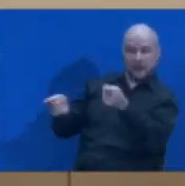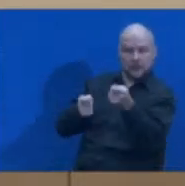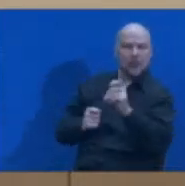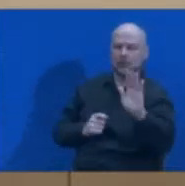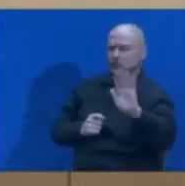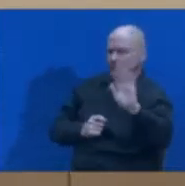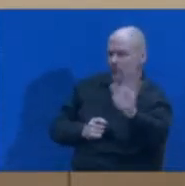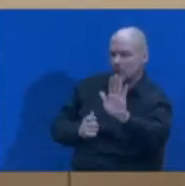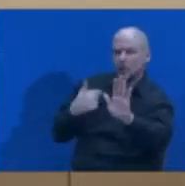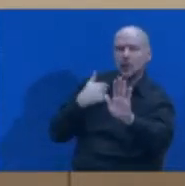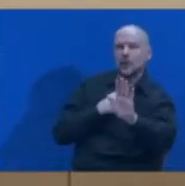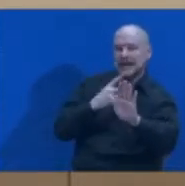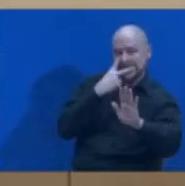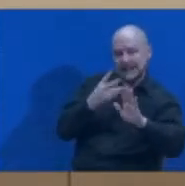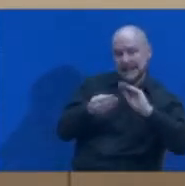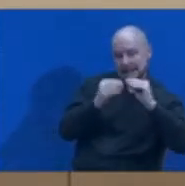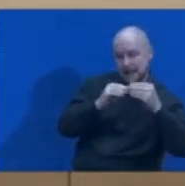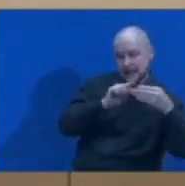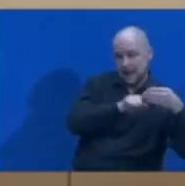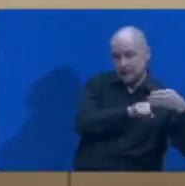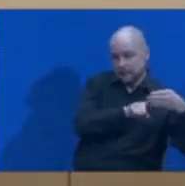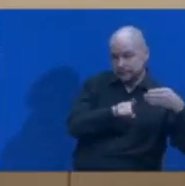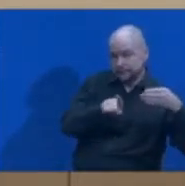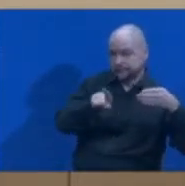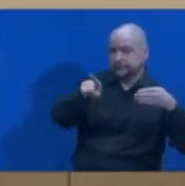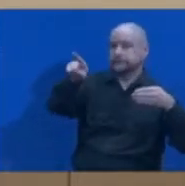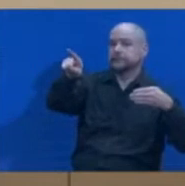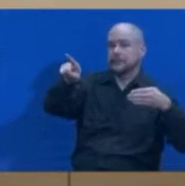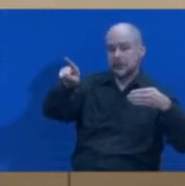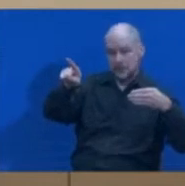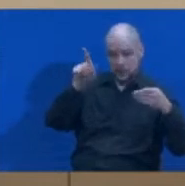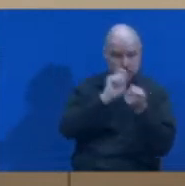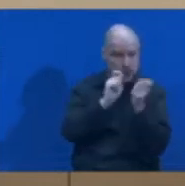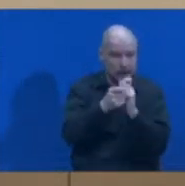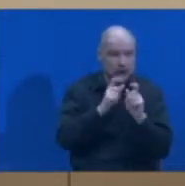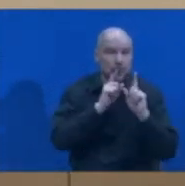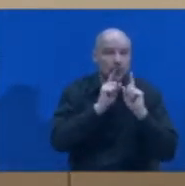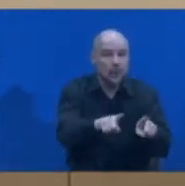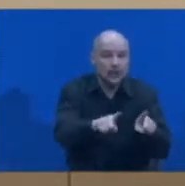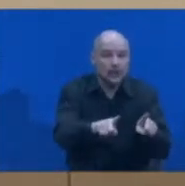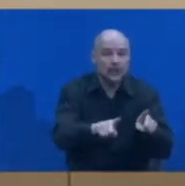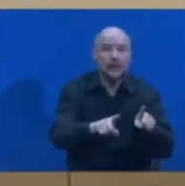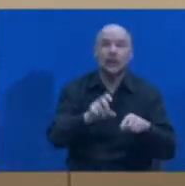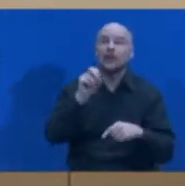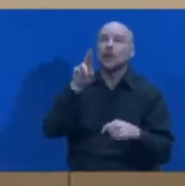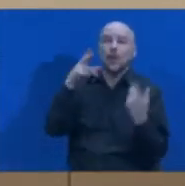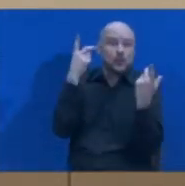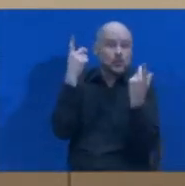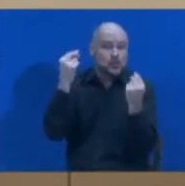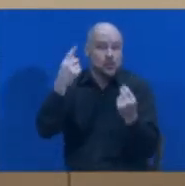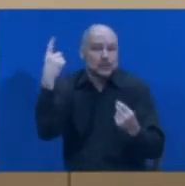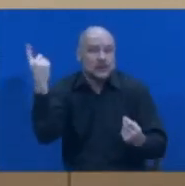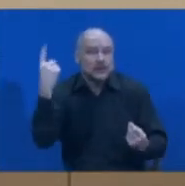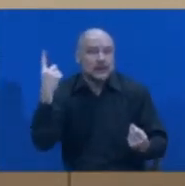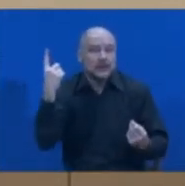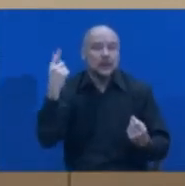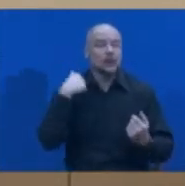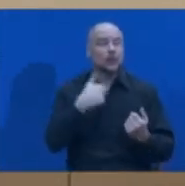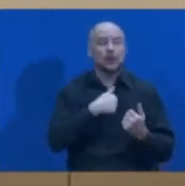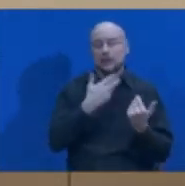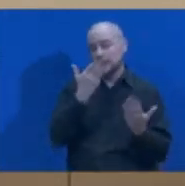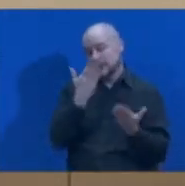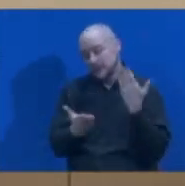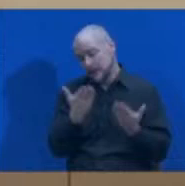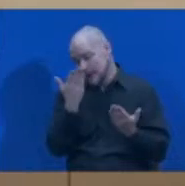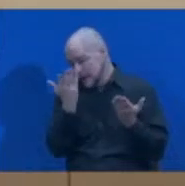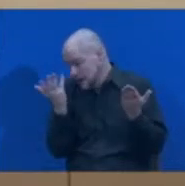start addressing that appropriately, whether that is in whatever way we need to do that, whether that's looking